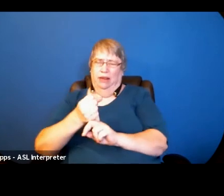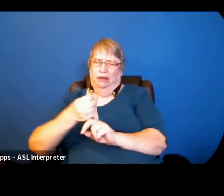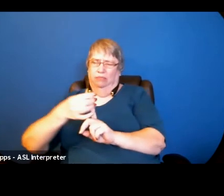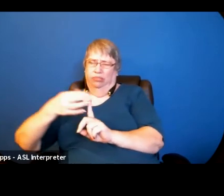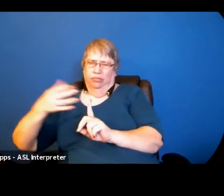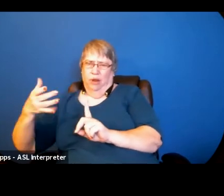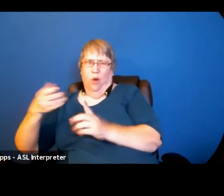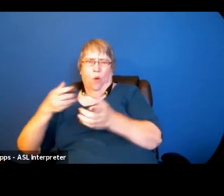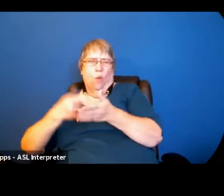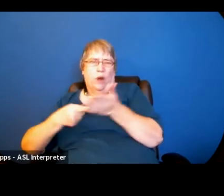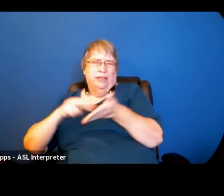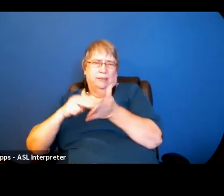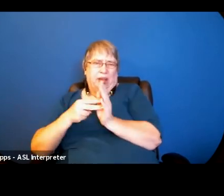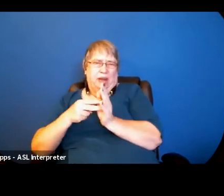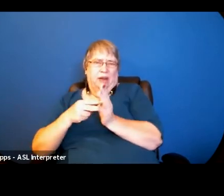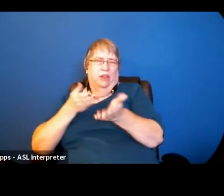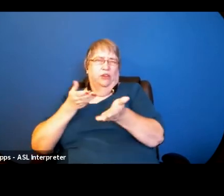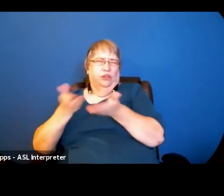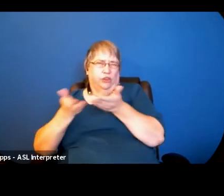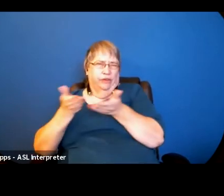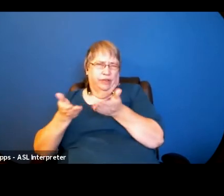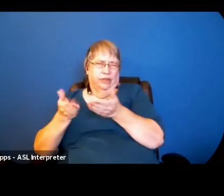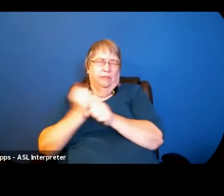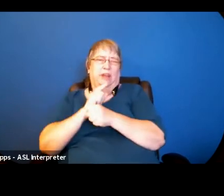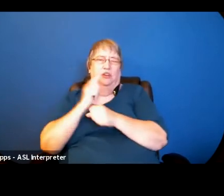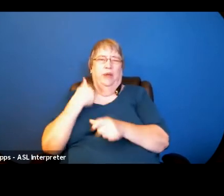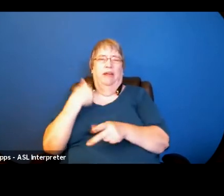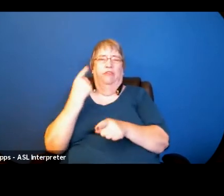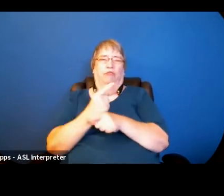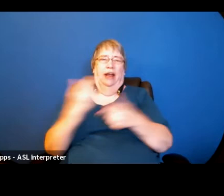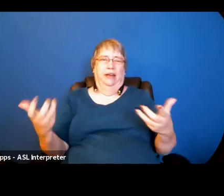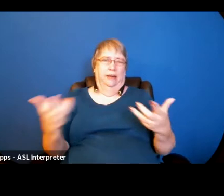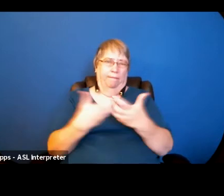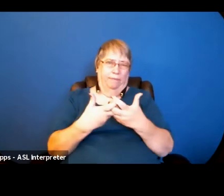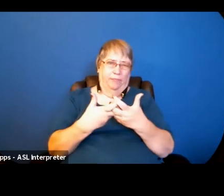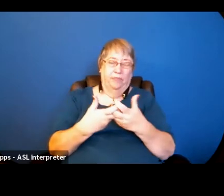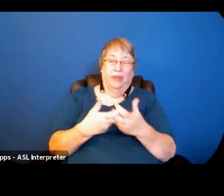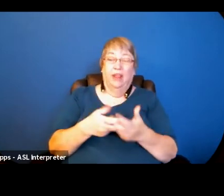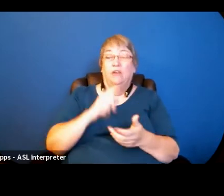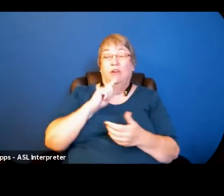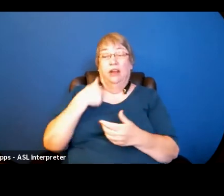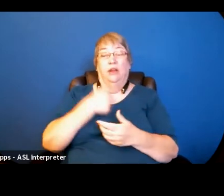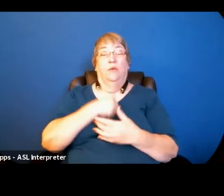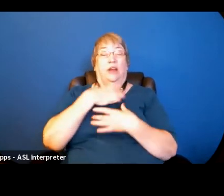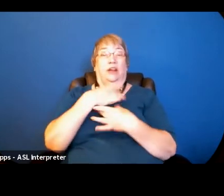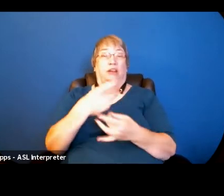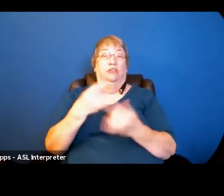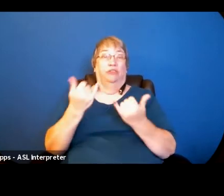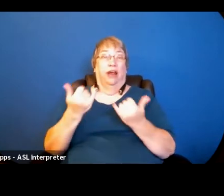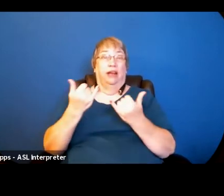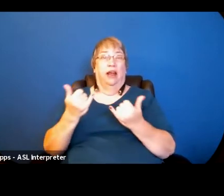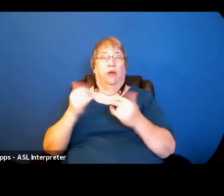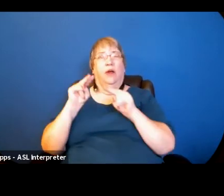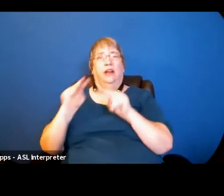sure that we have the right mix. In particular, I think we are interested in looking at alternative